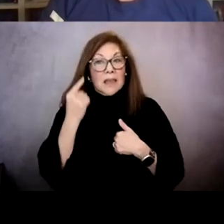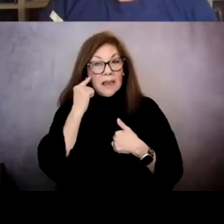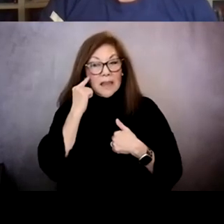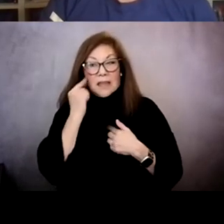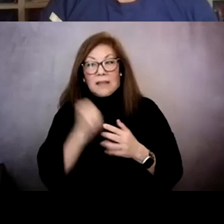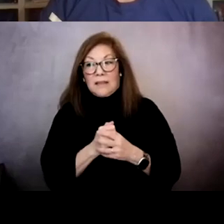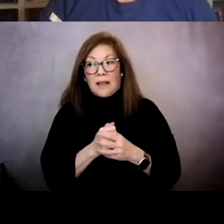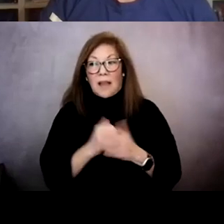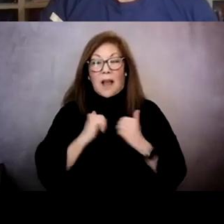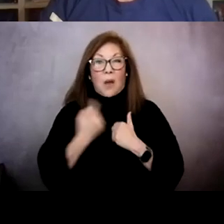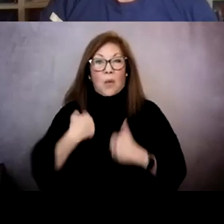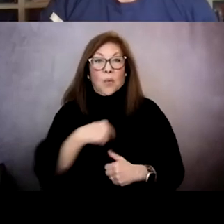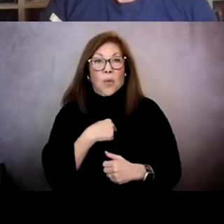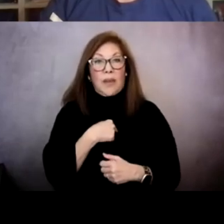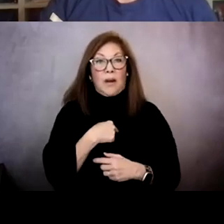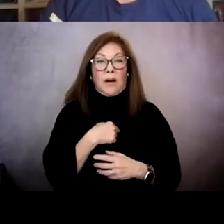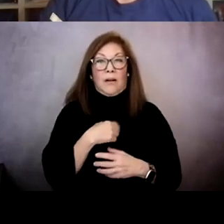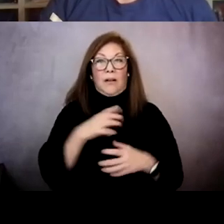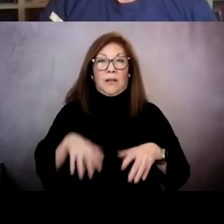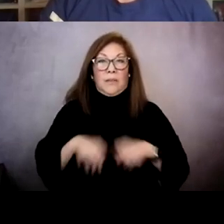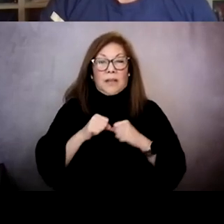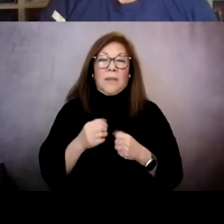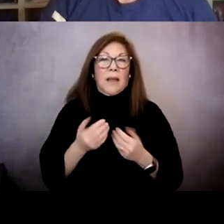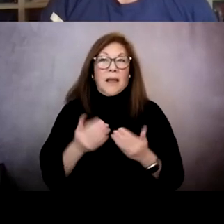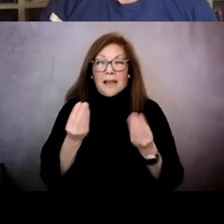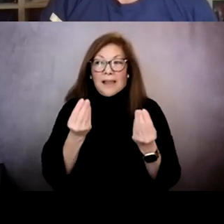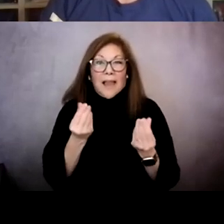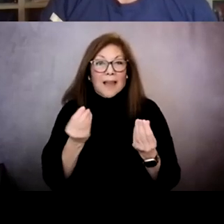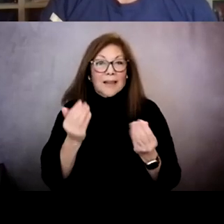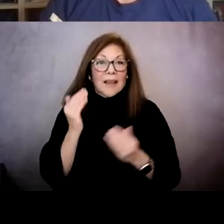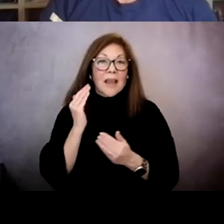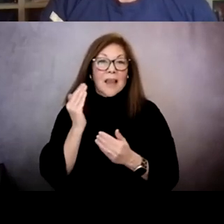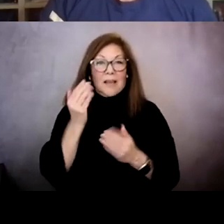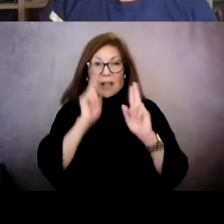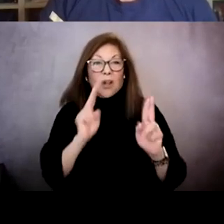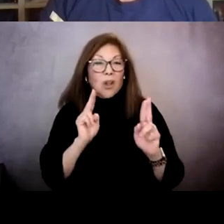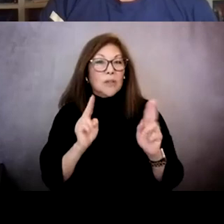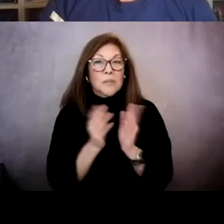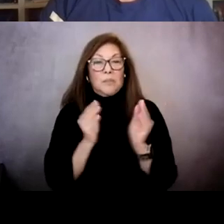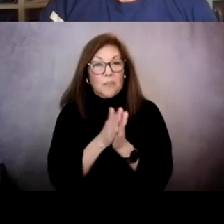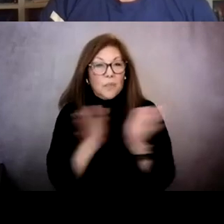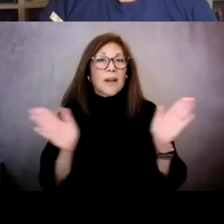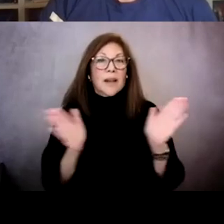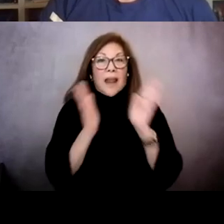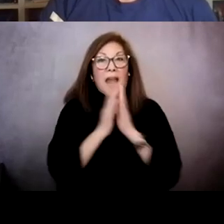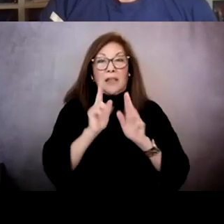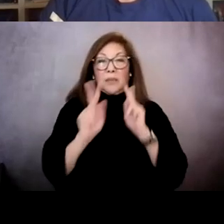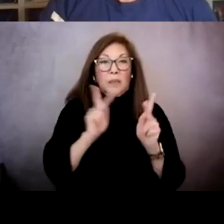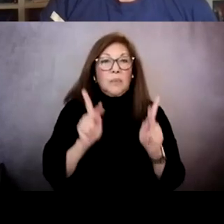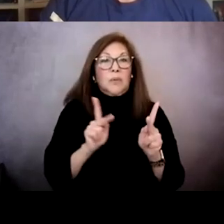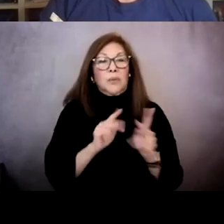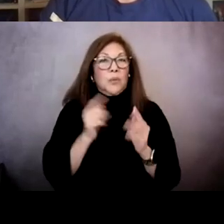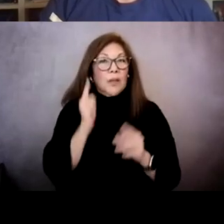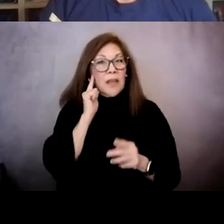like how we are coming to adopt land acknowledgement practices more broadly and asking people to kind of